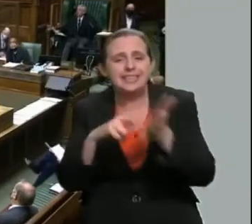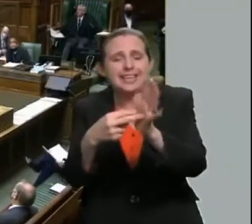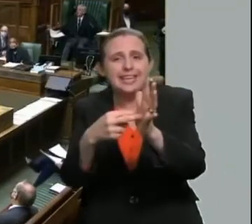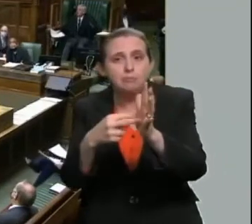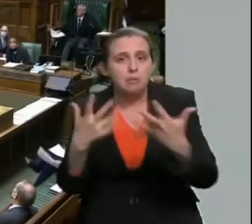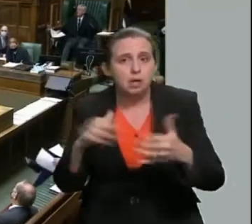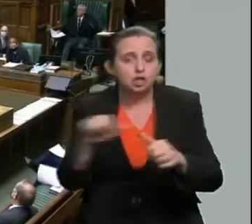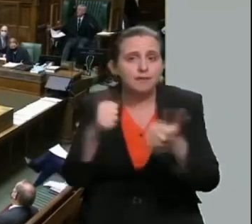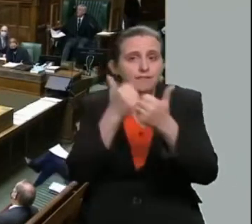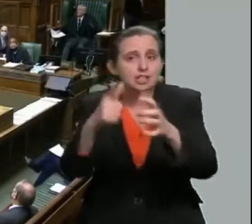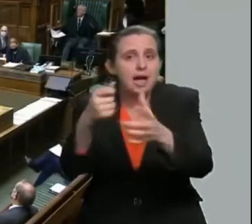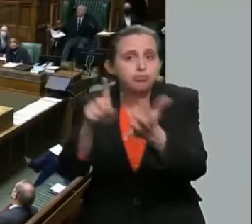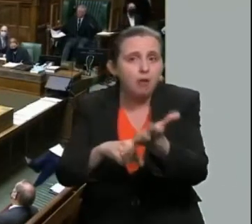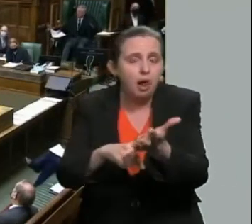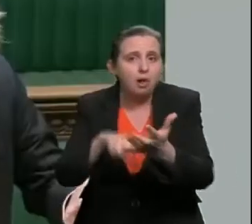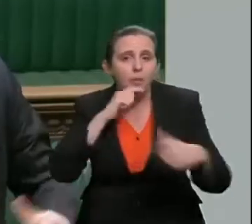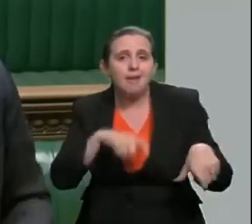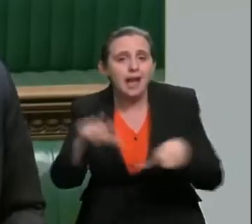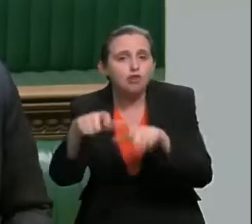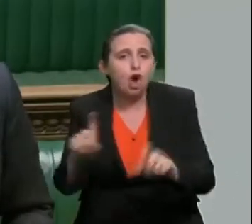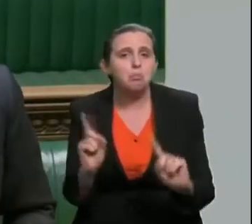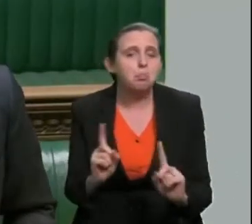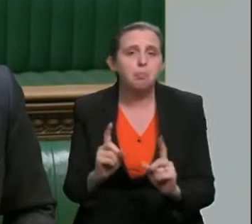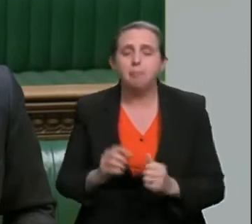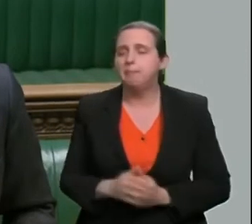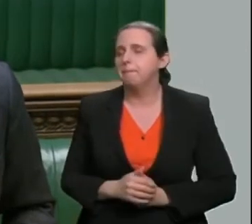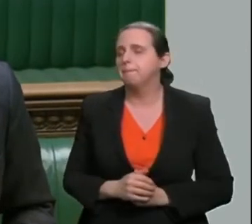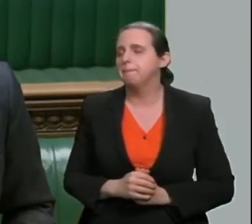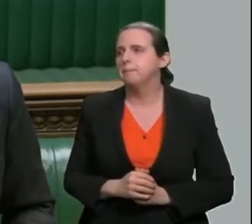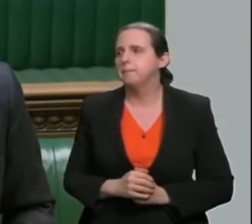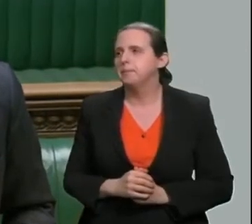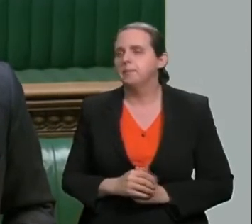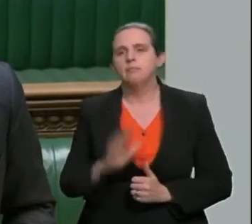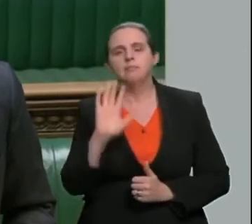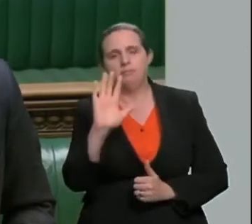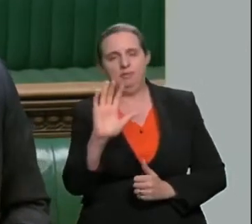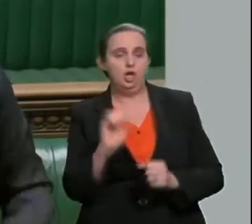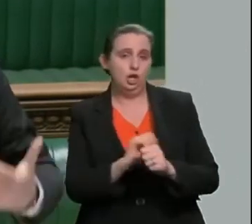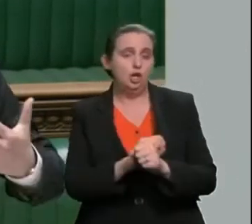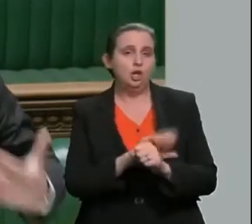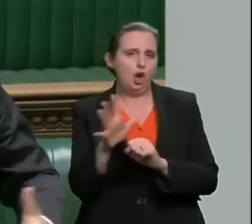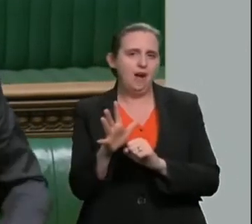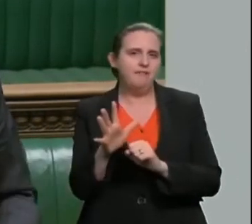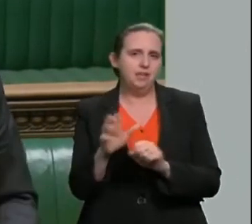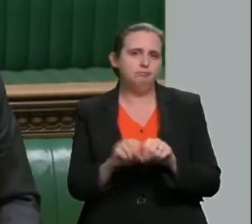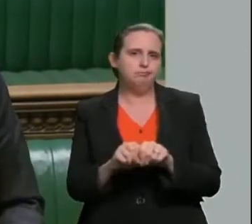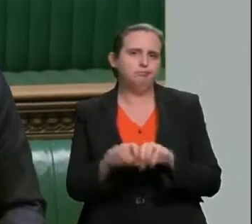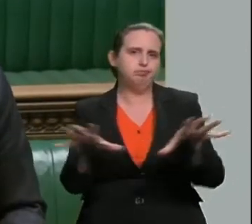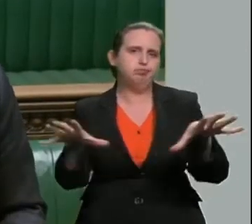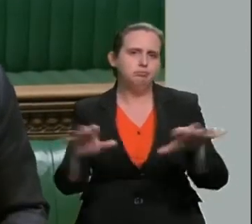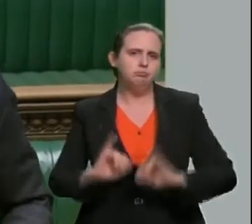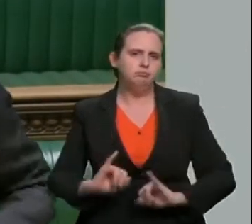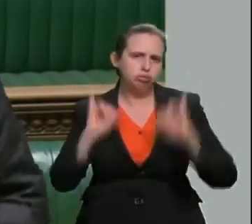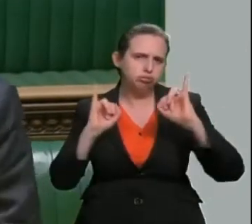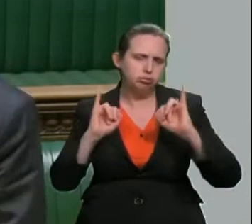Mr. Speaker, I think most people in this country are aware that we're going through a very serious pandemic in which rates of infection have been steadily brought down thanks